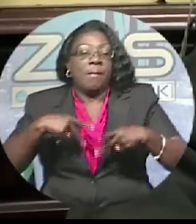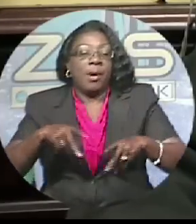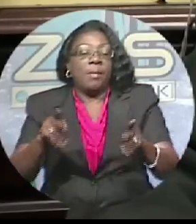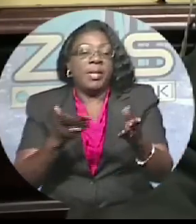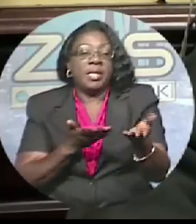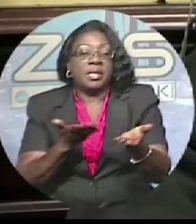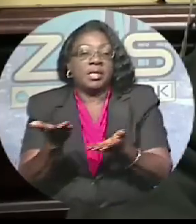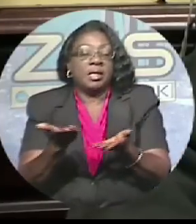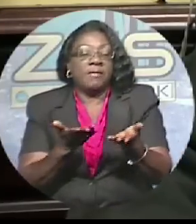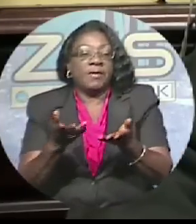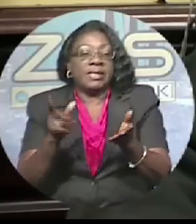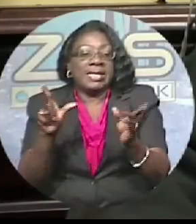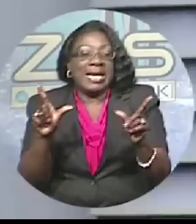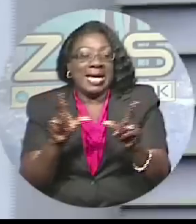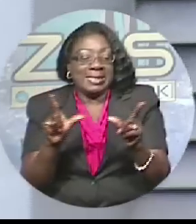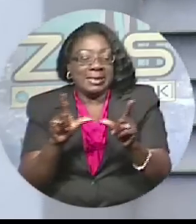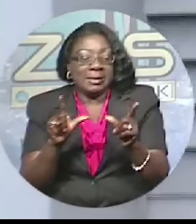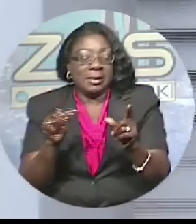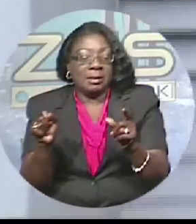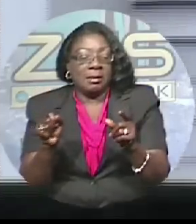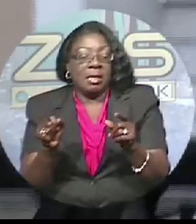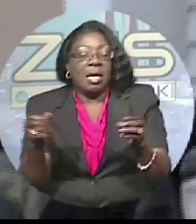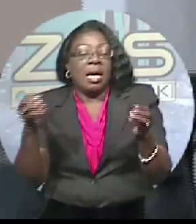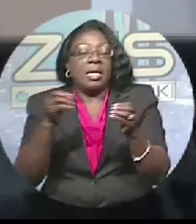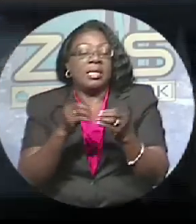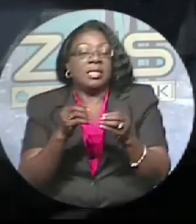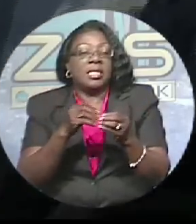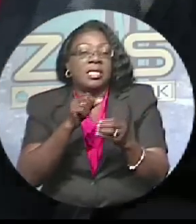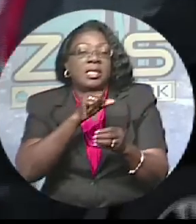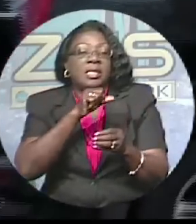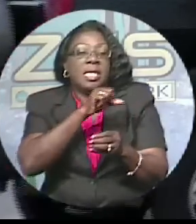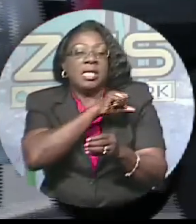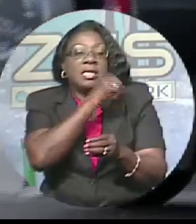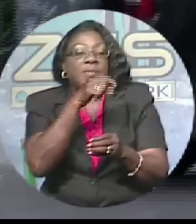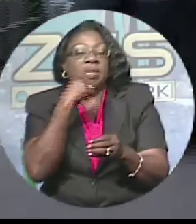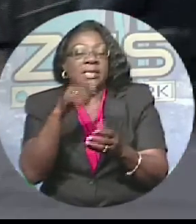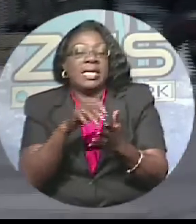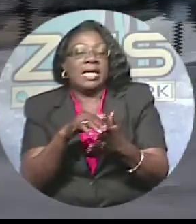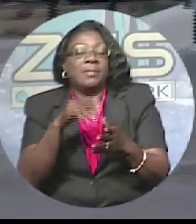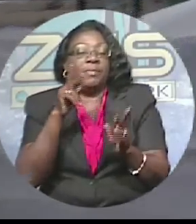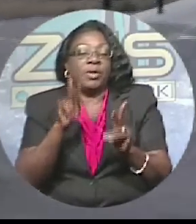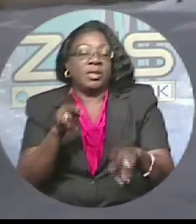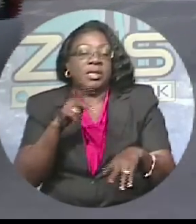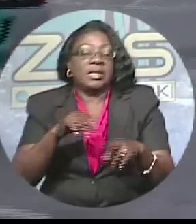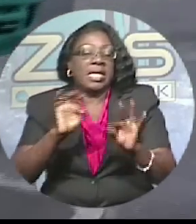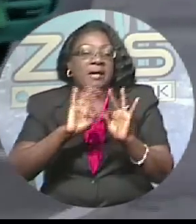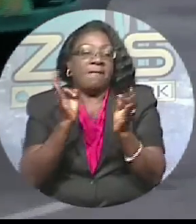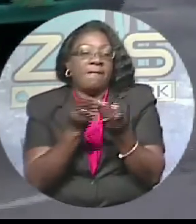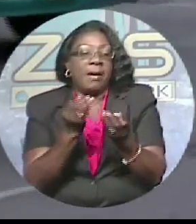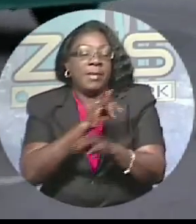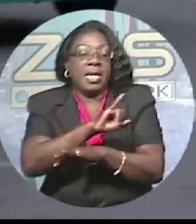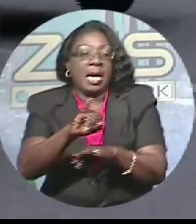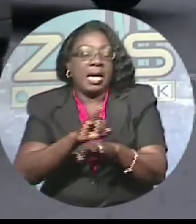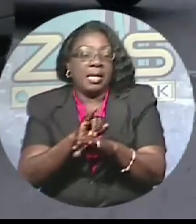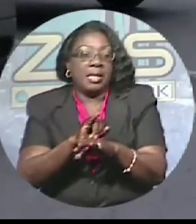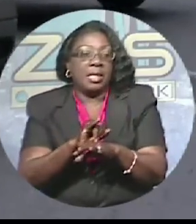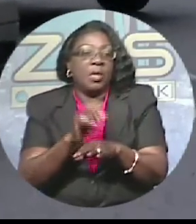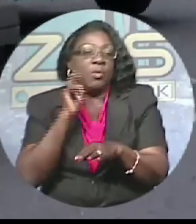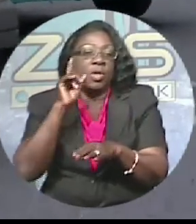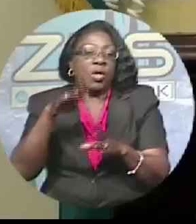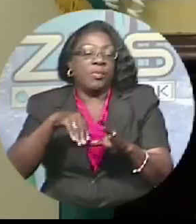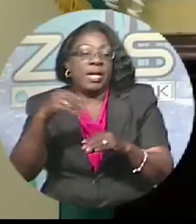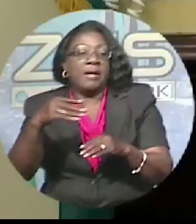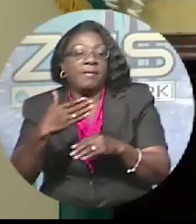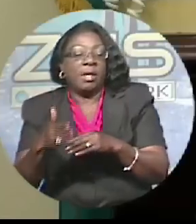service licensing. Additionally, Smith says residents in the Family Islands with or without a road traffic substation will not be left